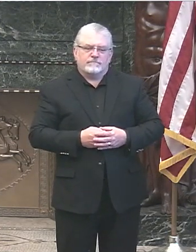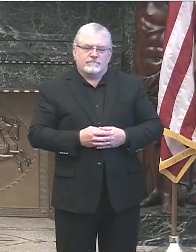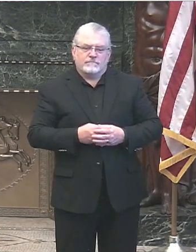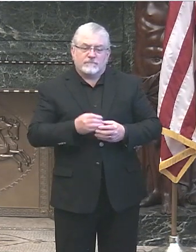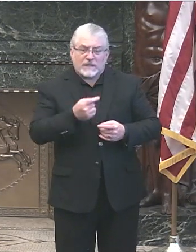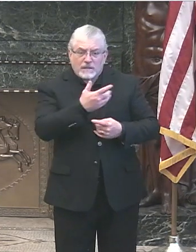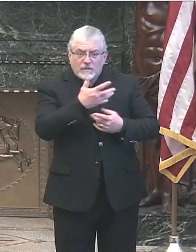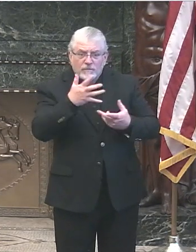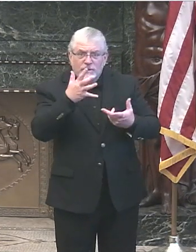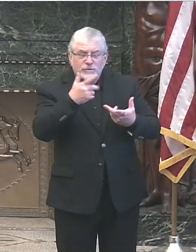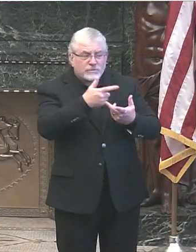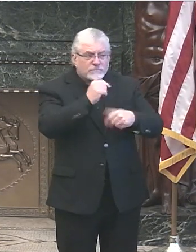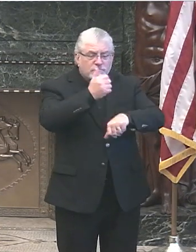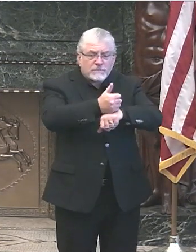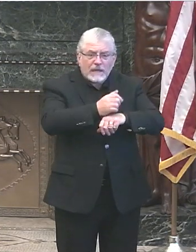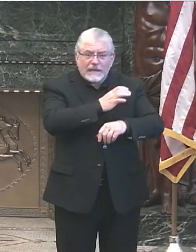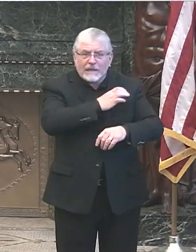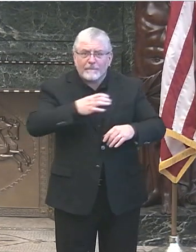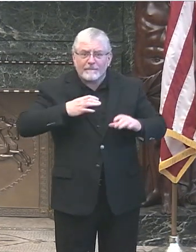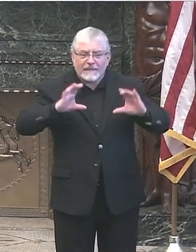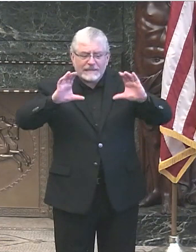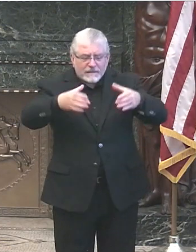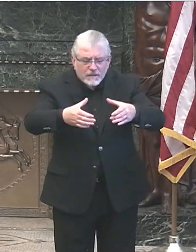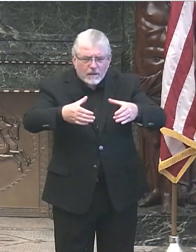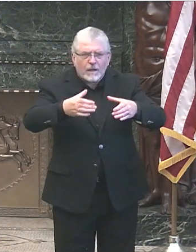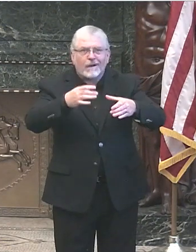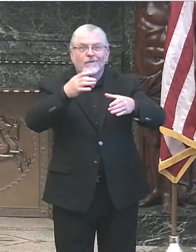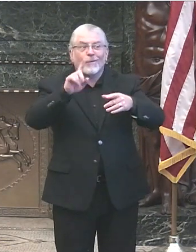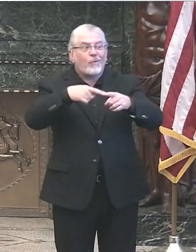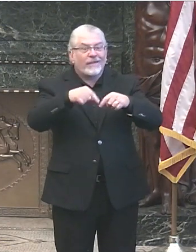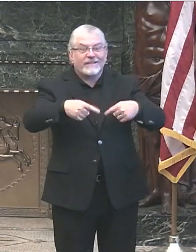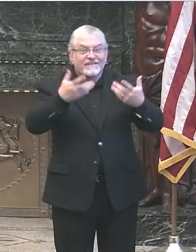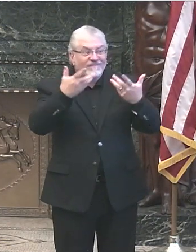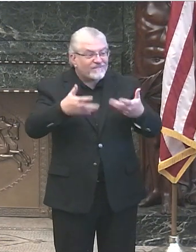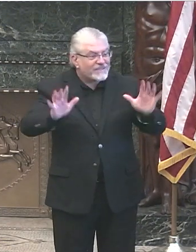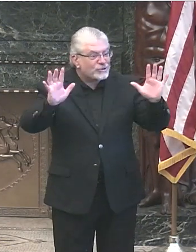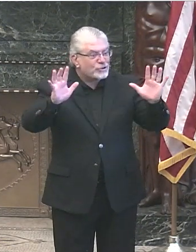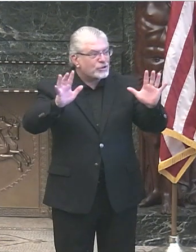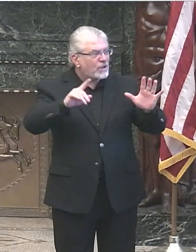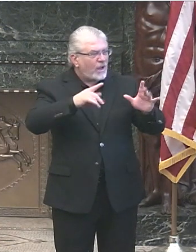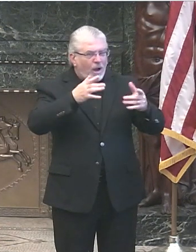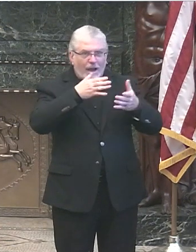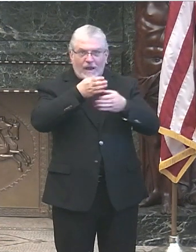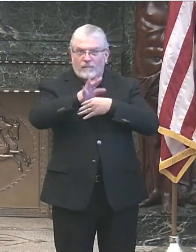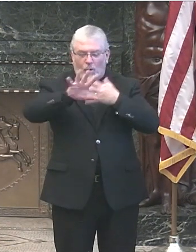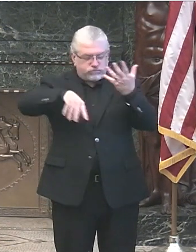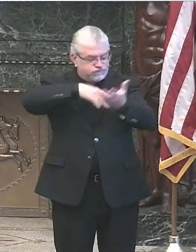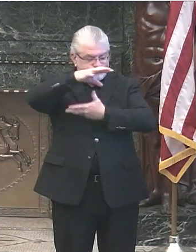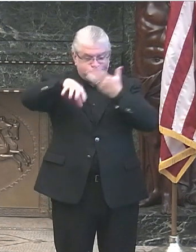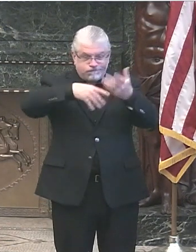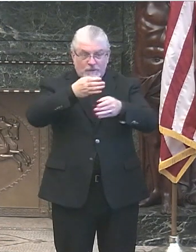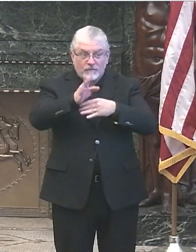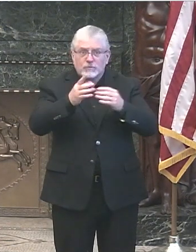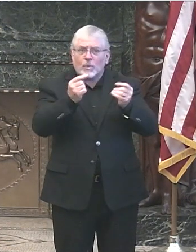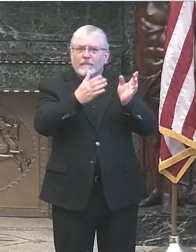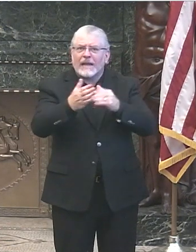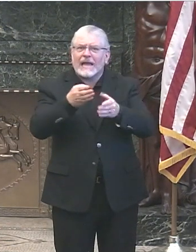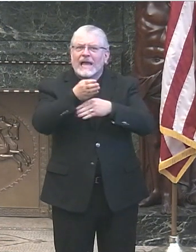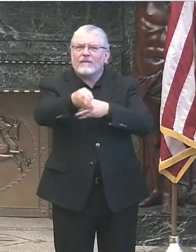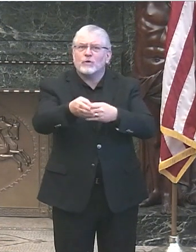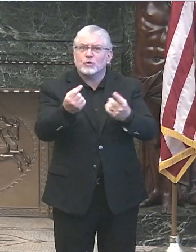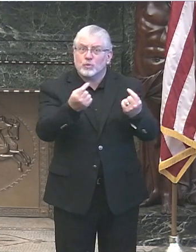of, what our next steps are. We're very early in that conversation. It'll be the same unified command